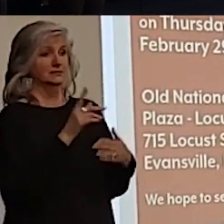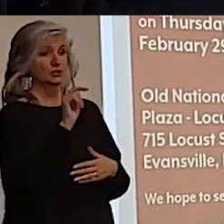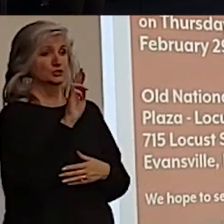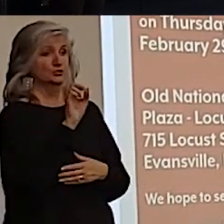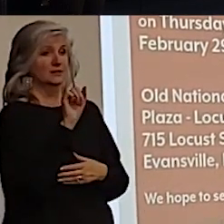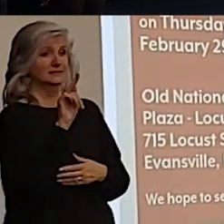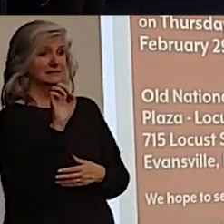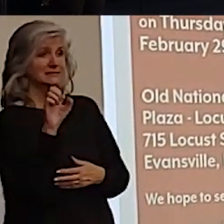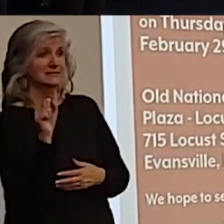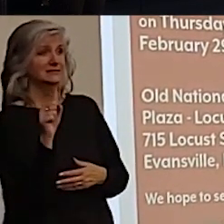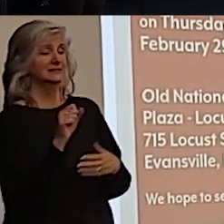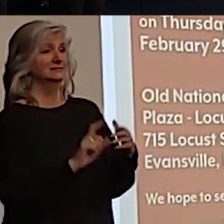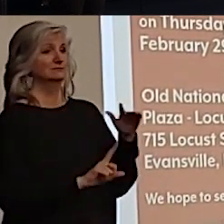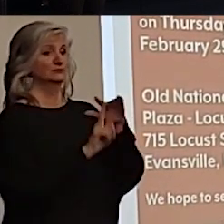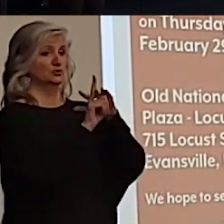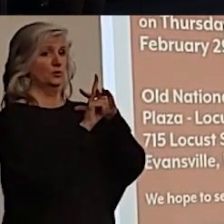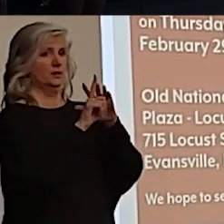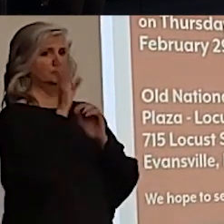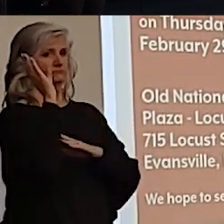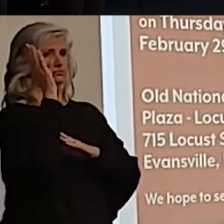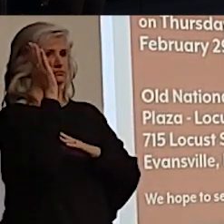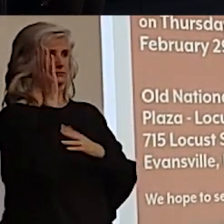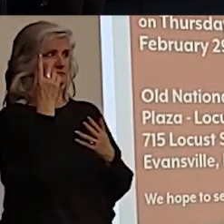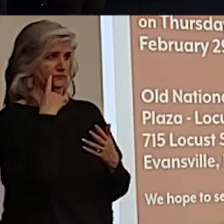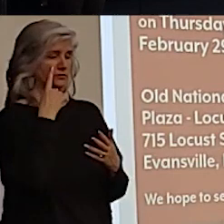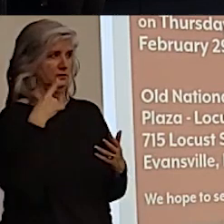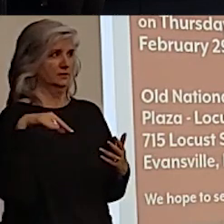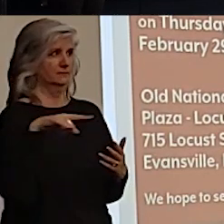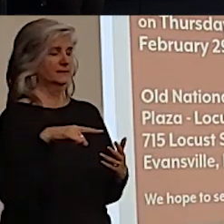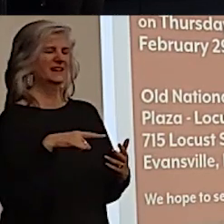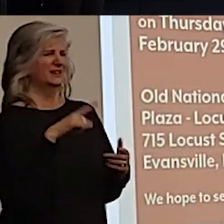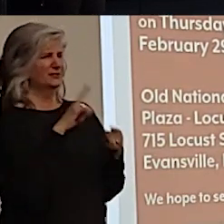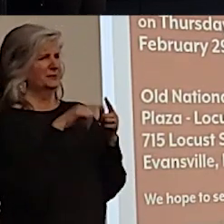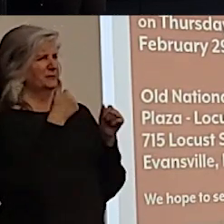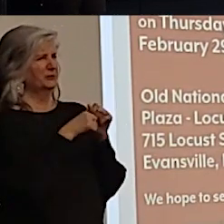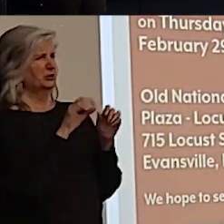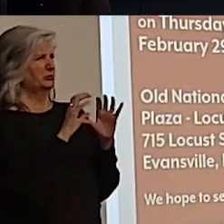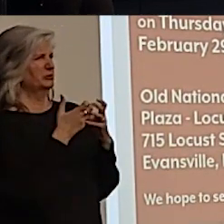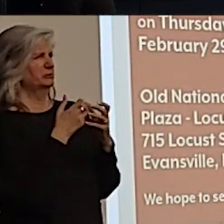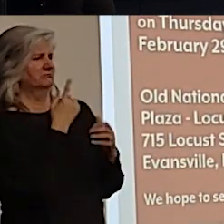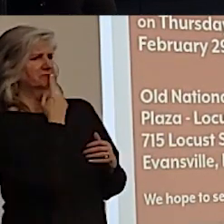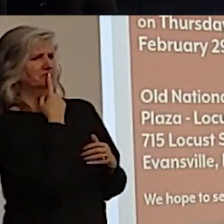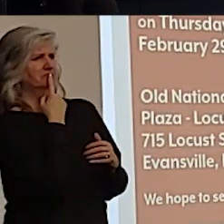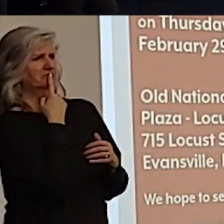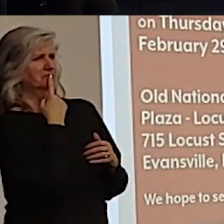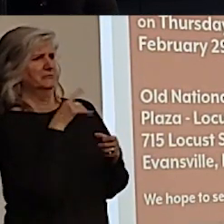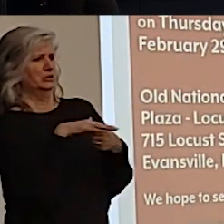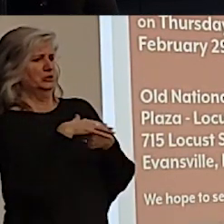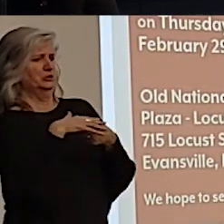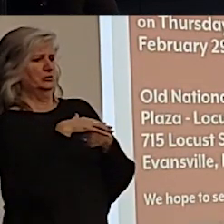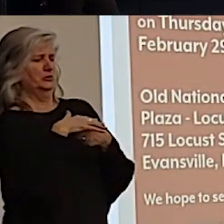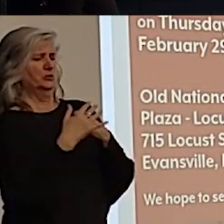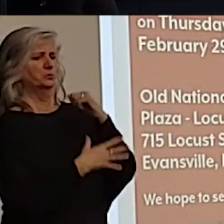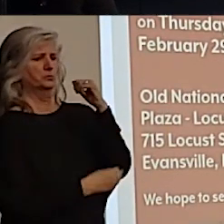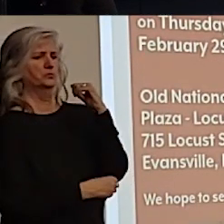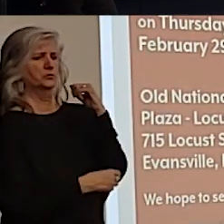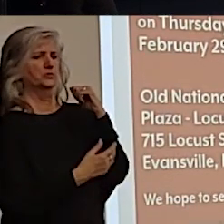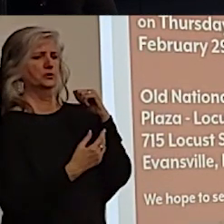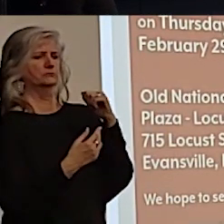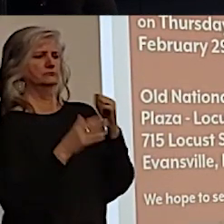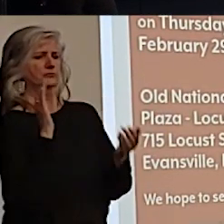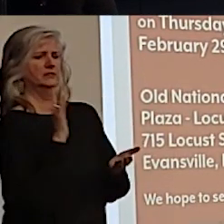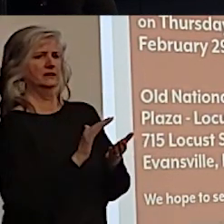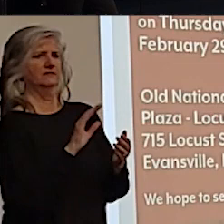trustees show up and speak on behalf. Because I remember, I can't remember the group, but it was a local relief agency in South